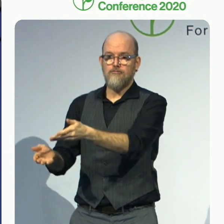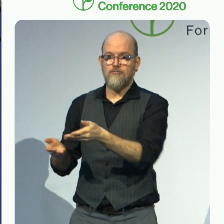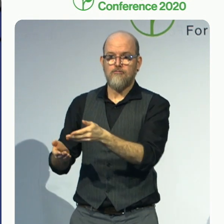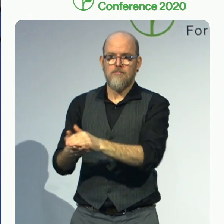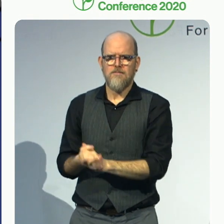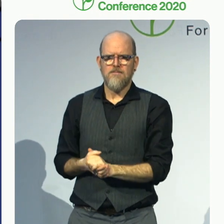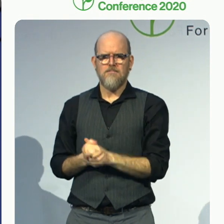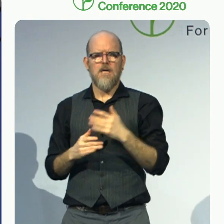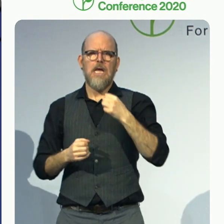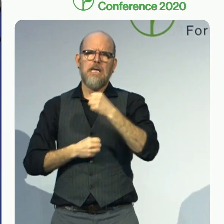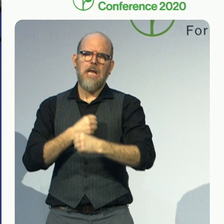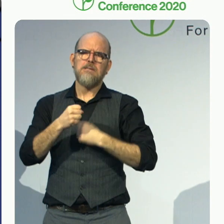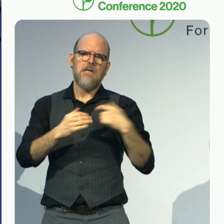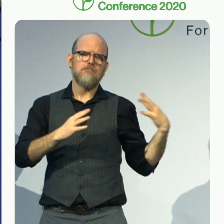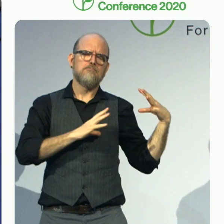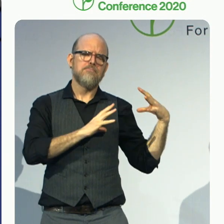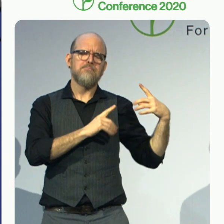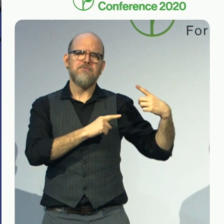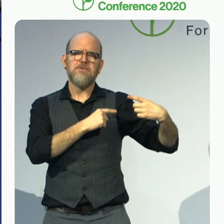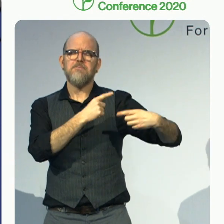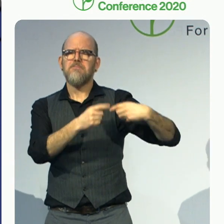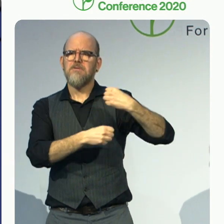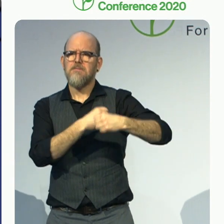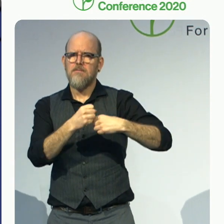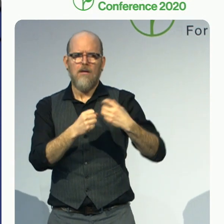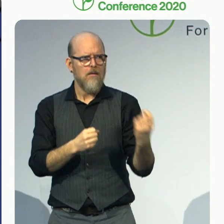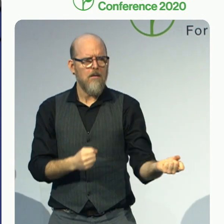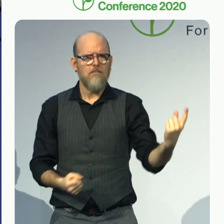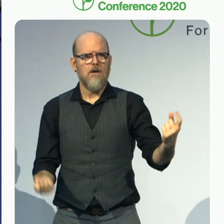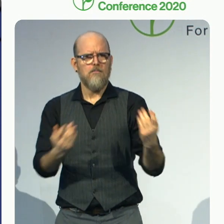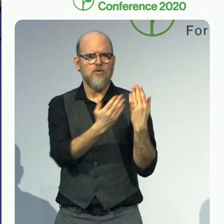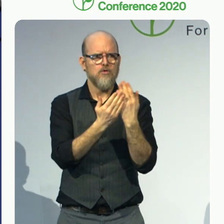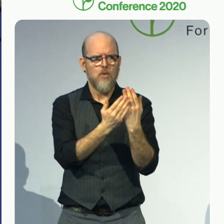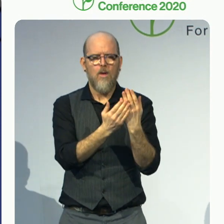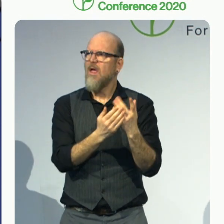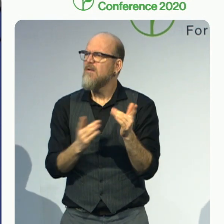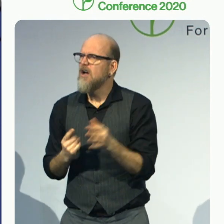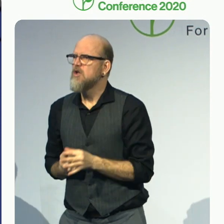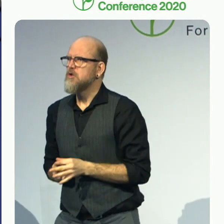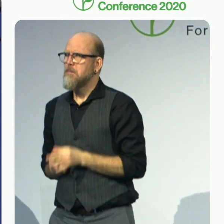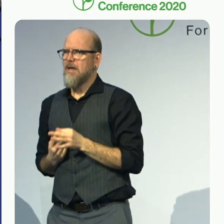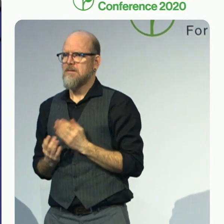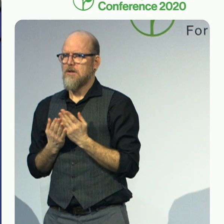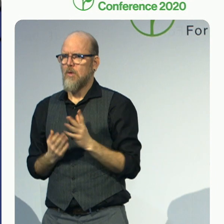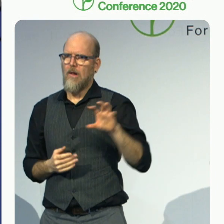special schools sprung up out of charitable